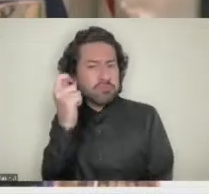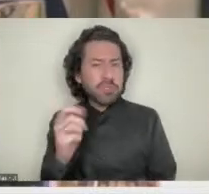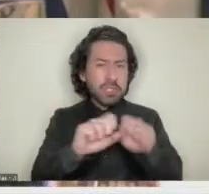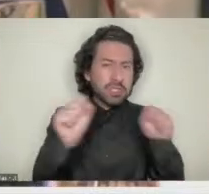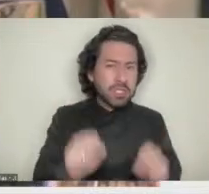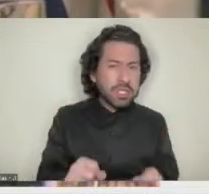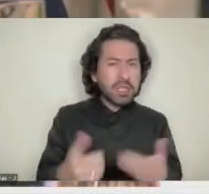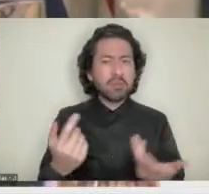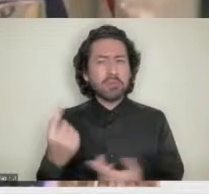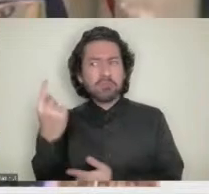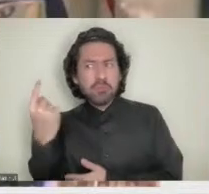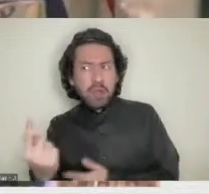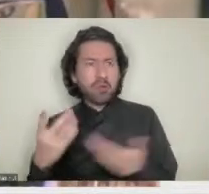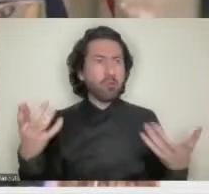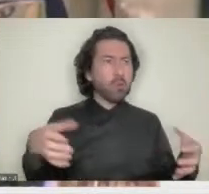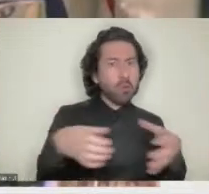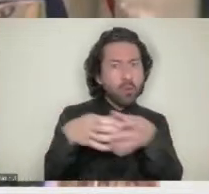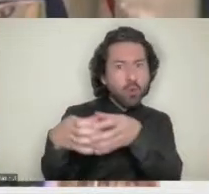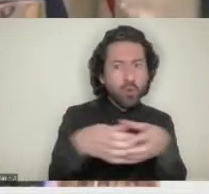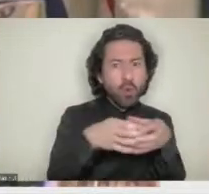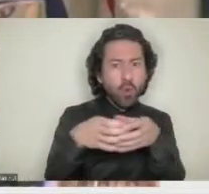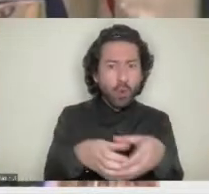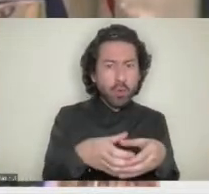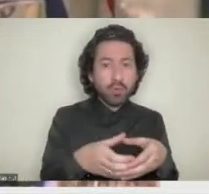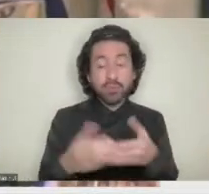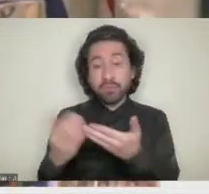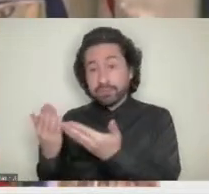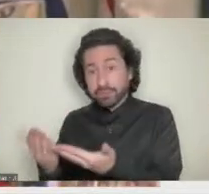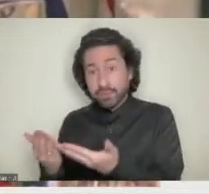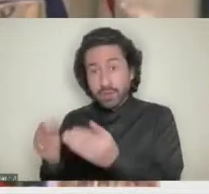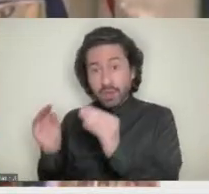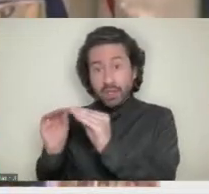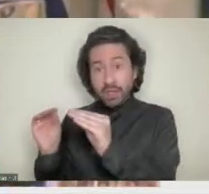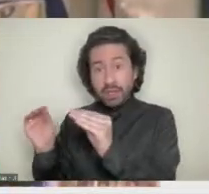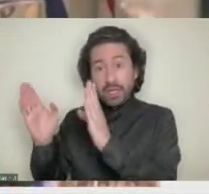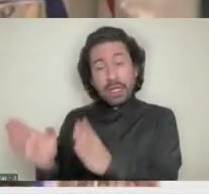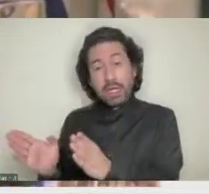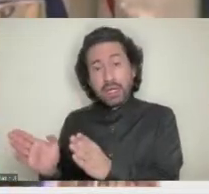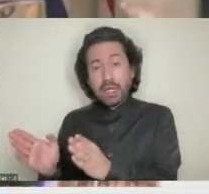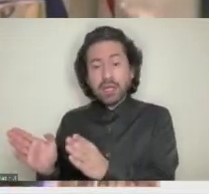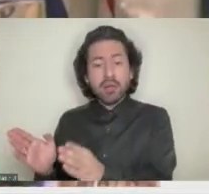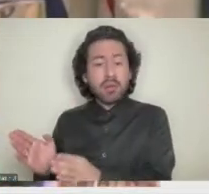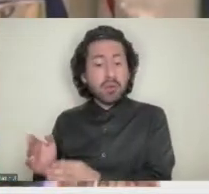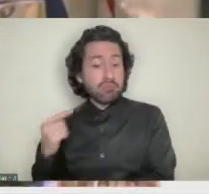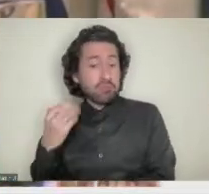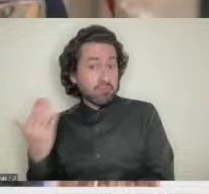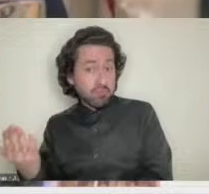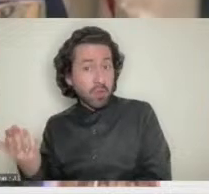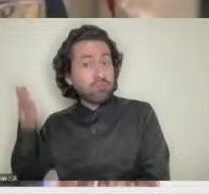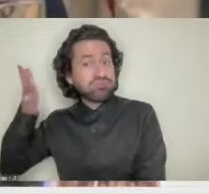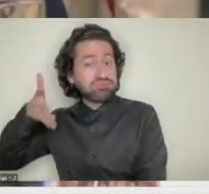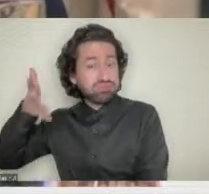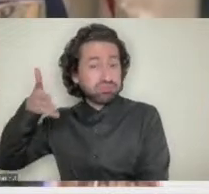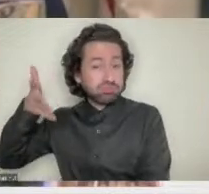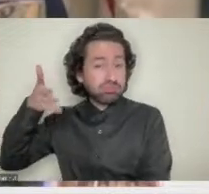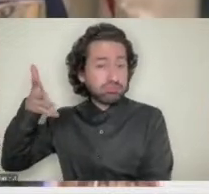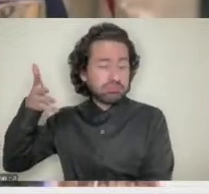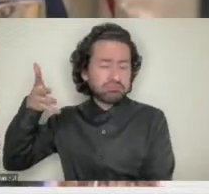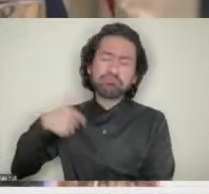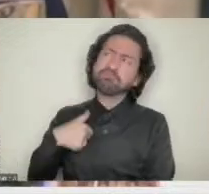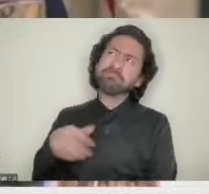system is, individual, collective, objective. Professor Barr, in terms of your